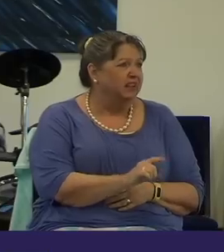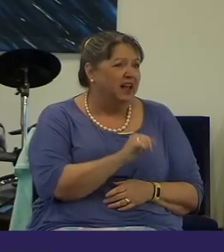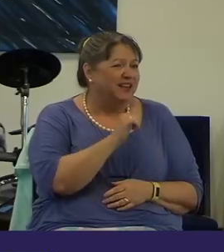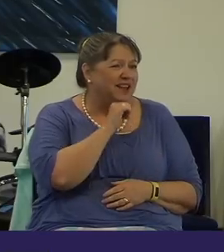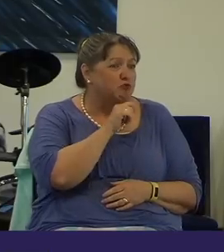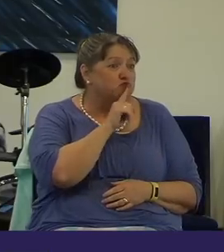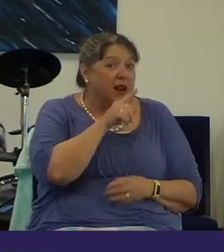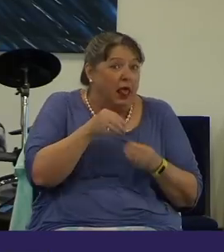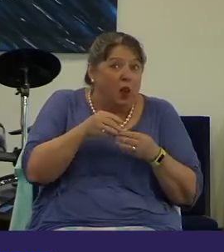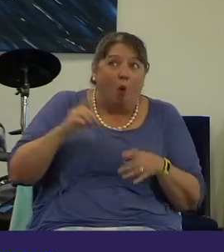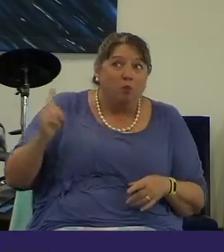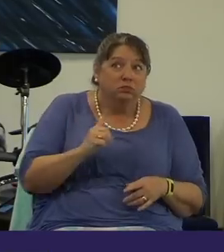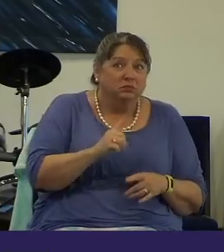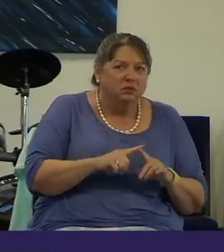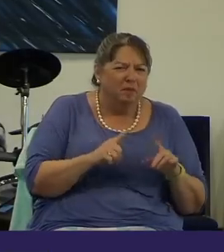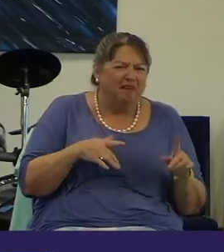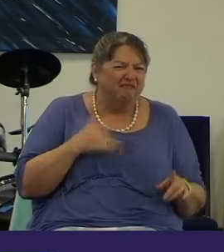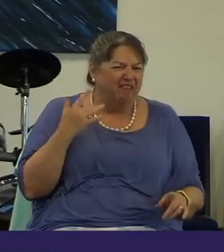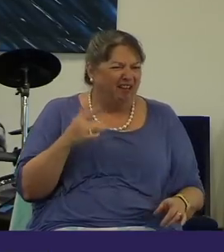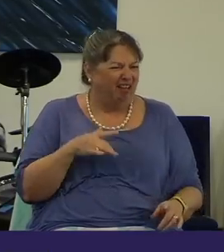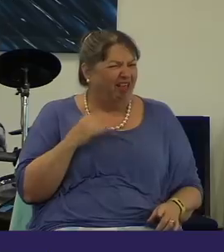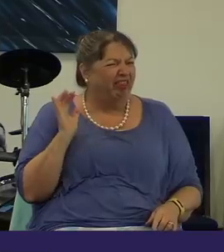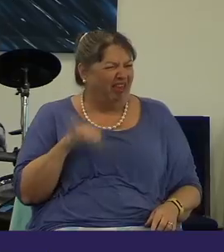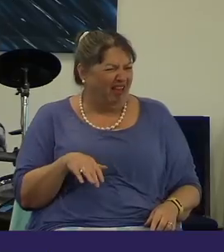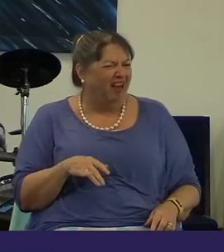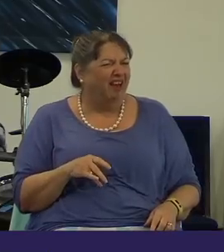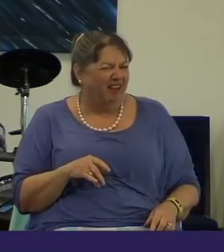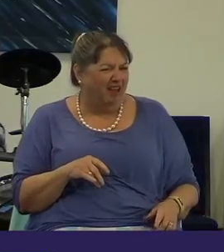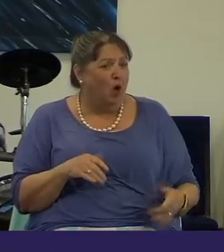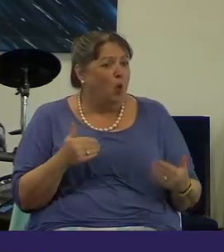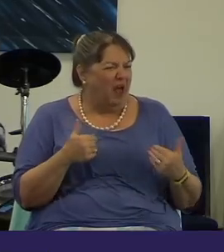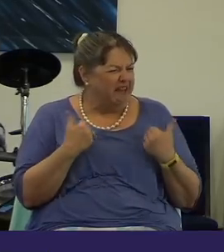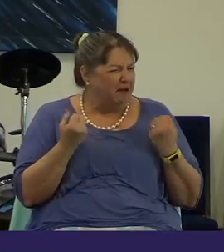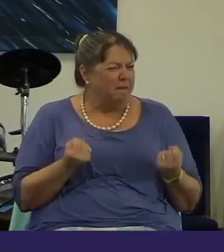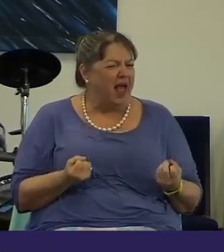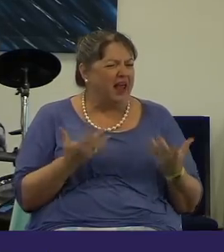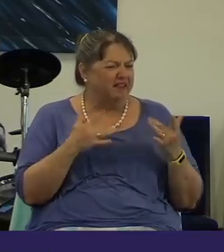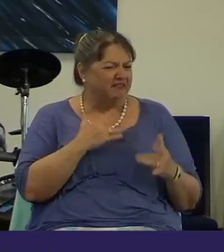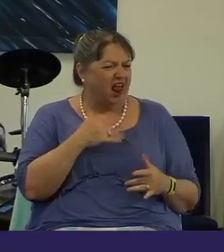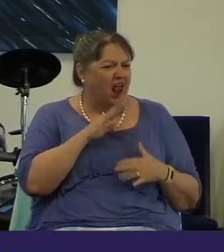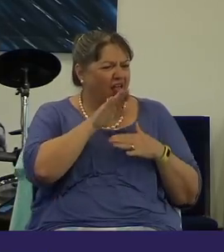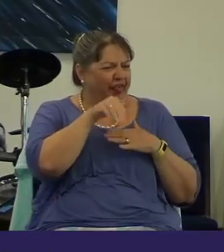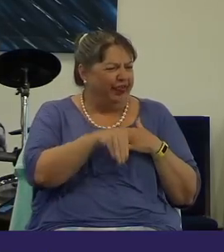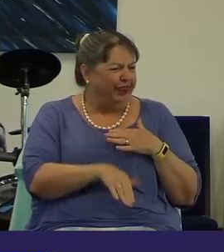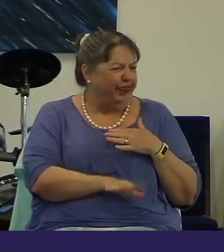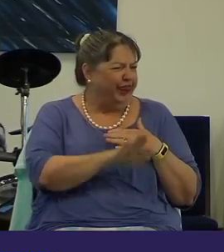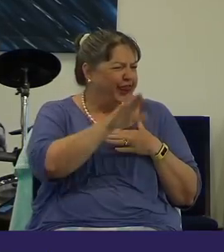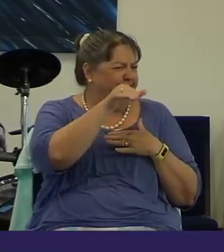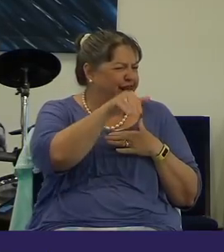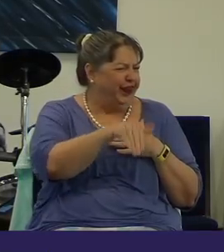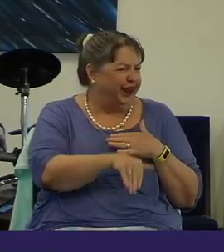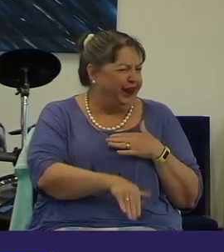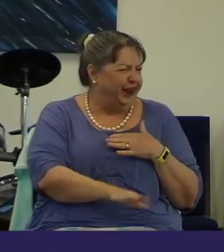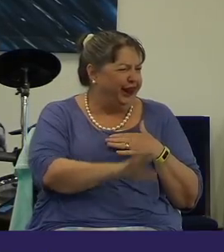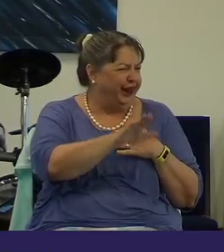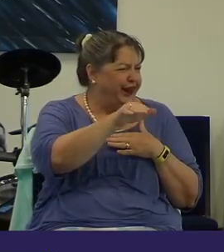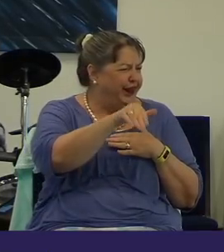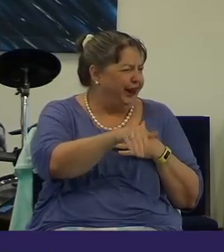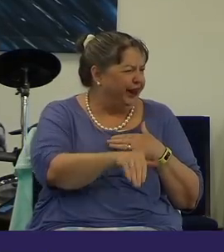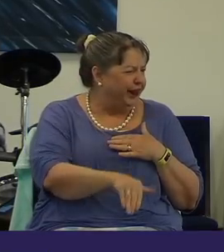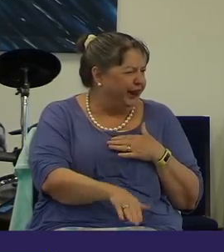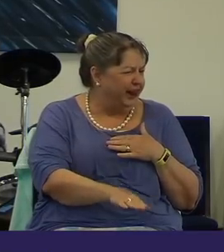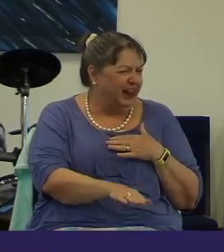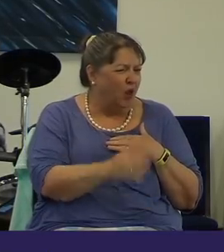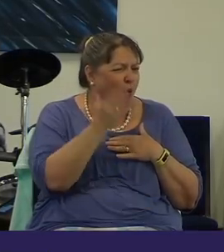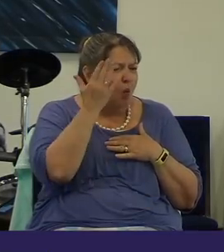We just feel sort of lost. These are all feelings that we have in our heart that we wouldn't have had if Adam and Eve